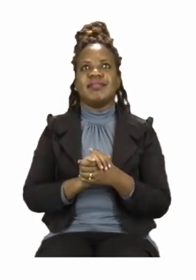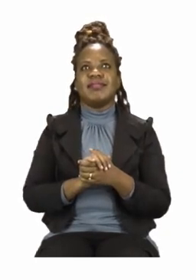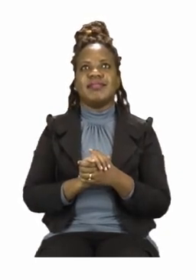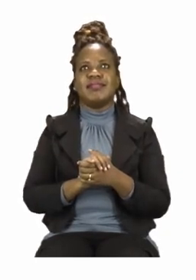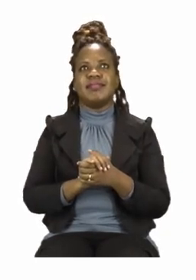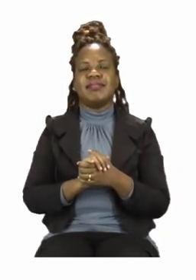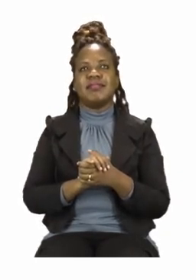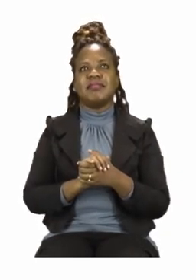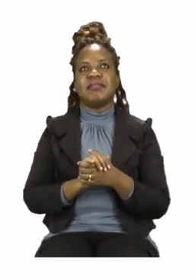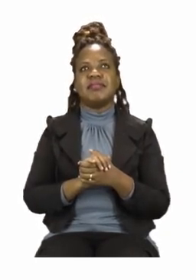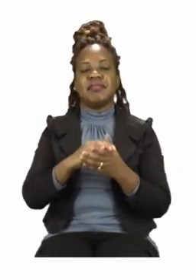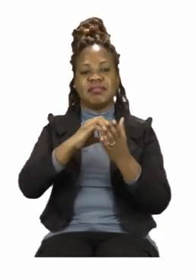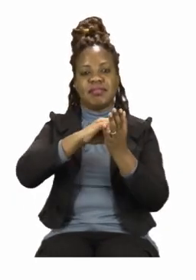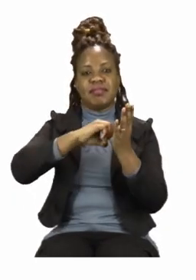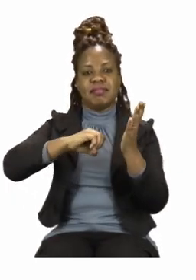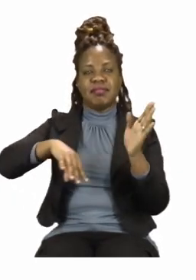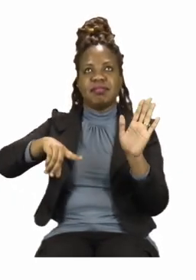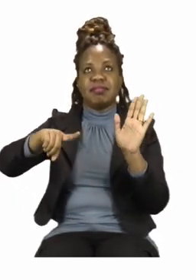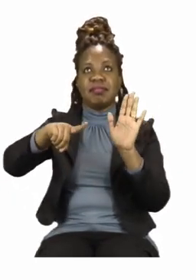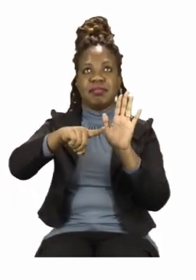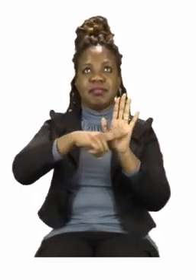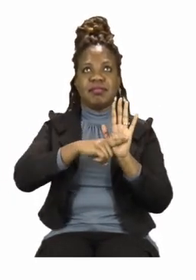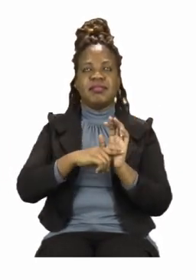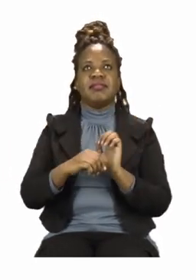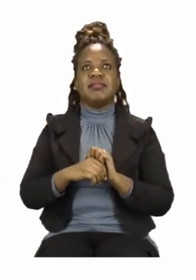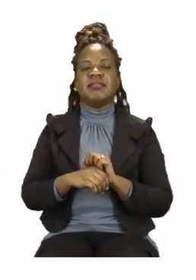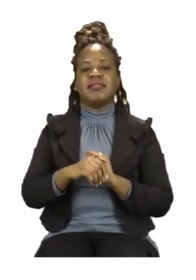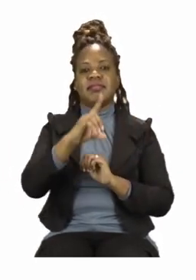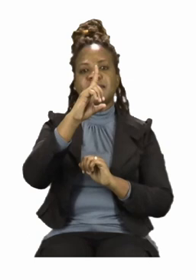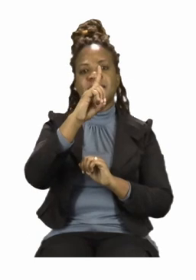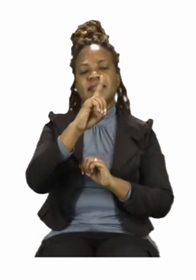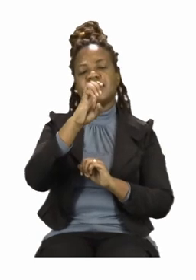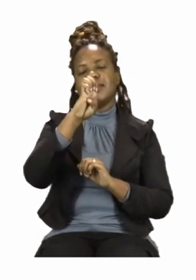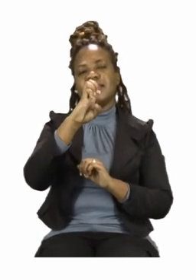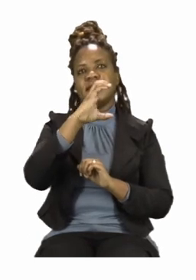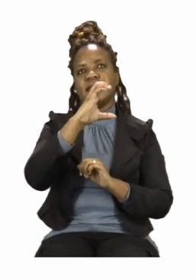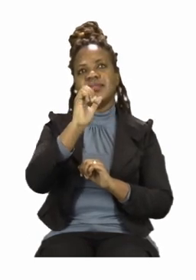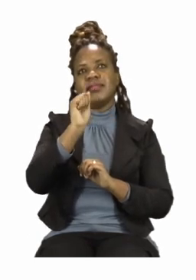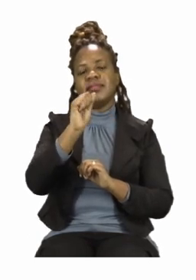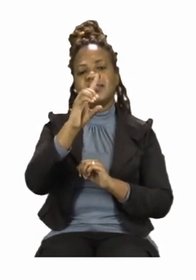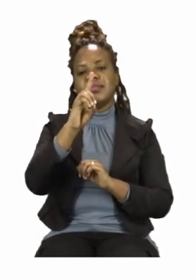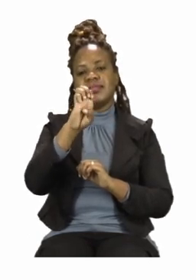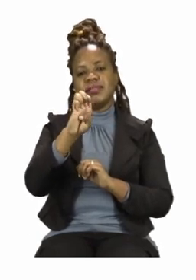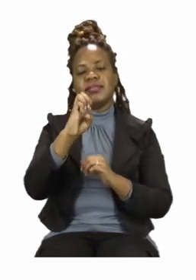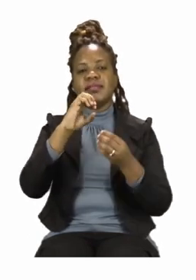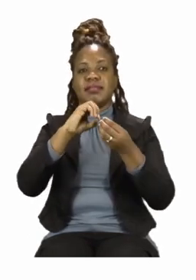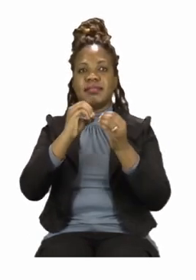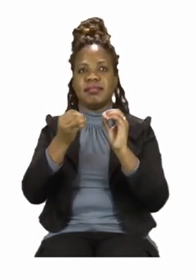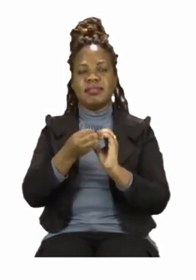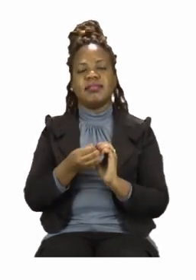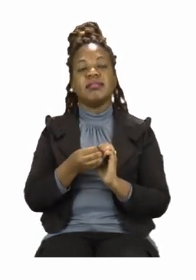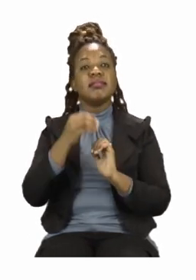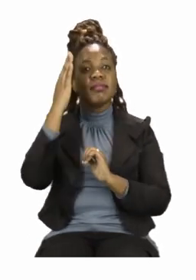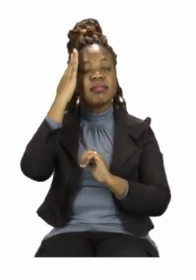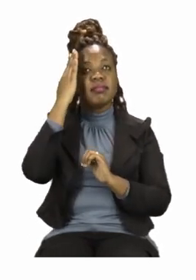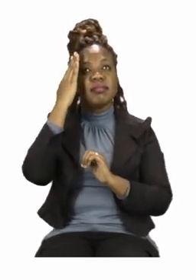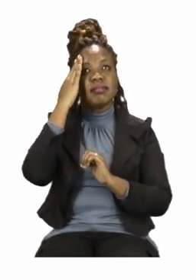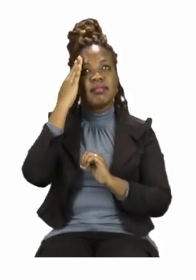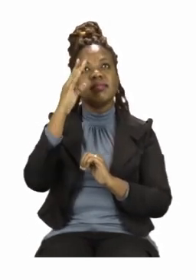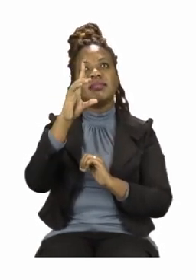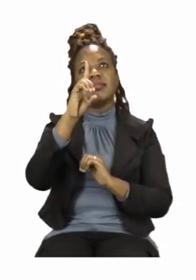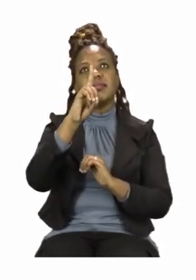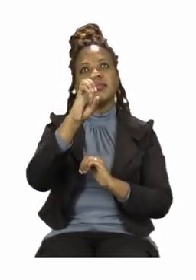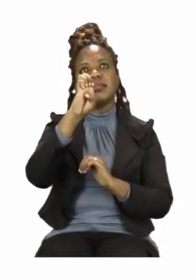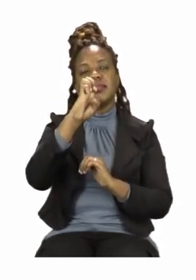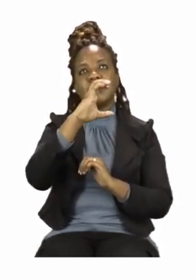going to be subtracting decade numbers. Now, we all know what decade numbers are. These are